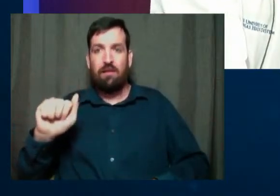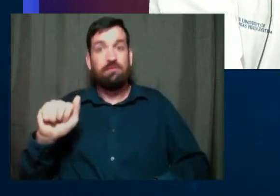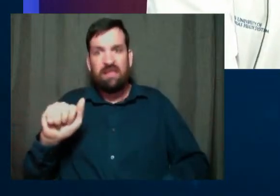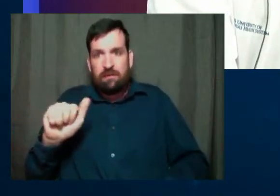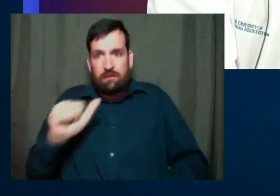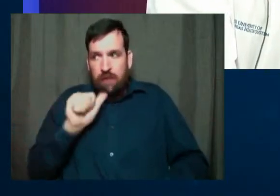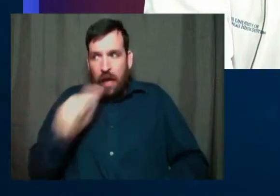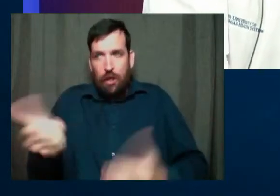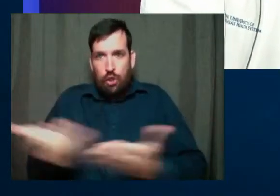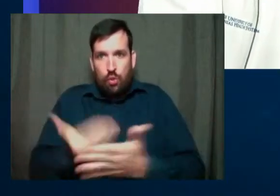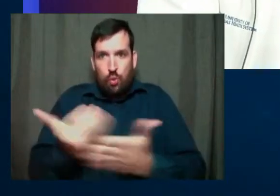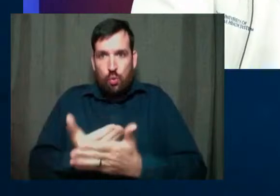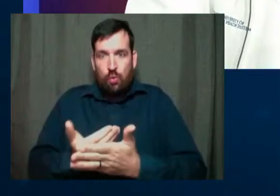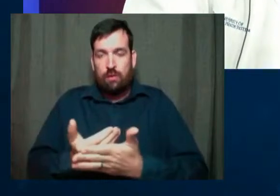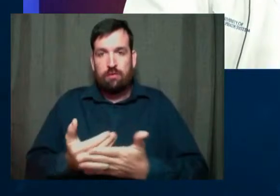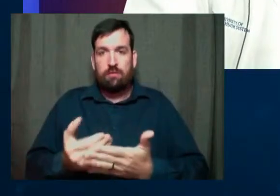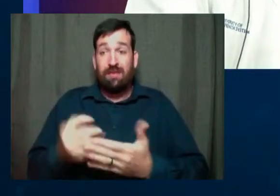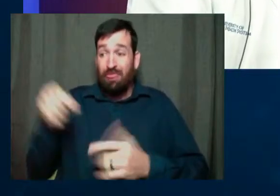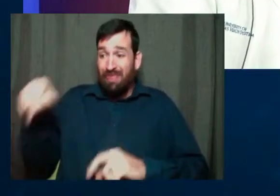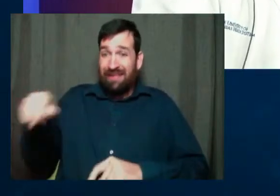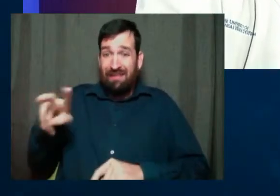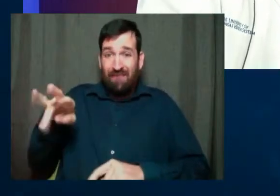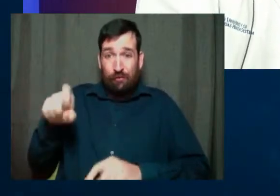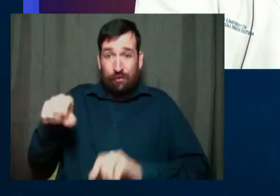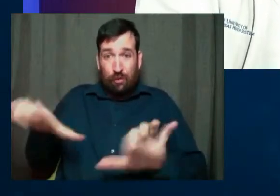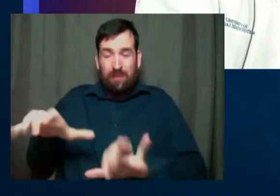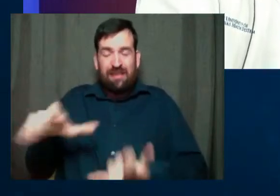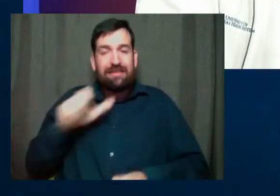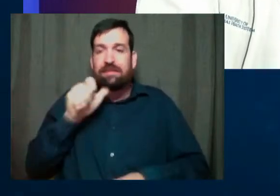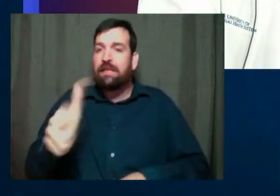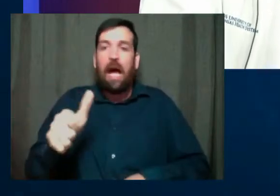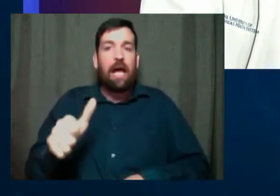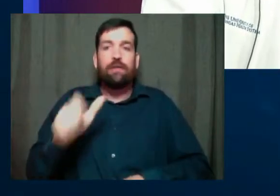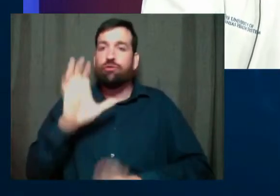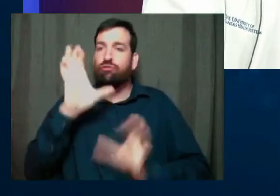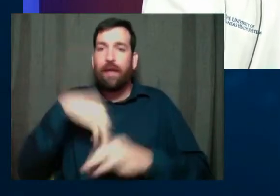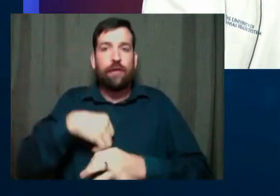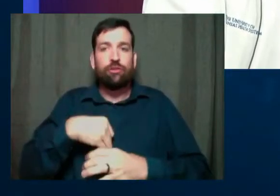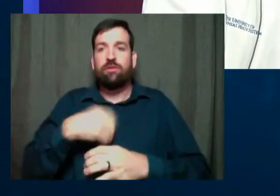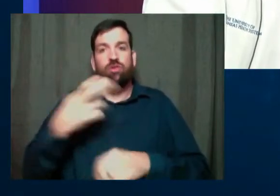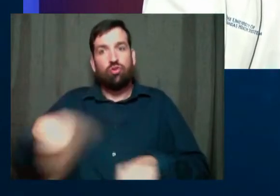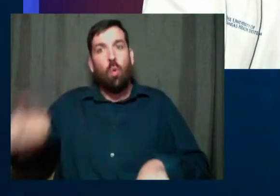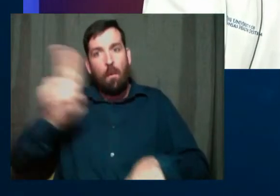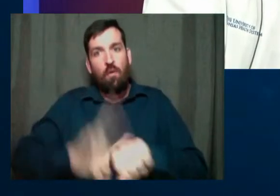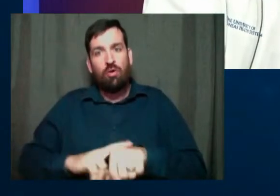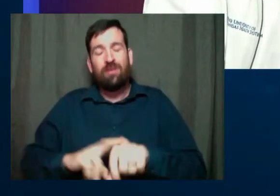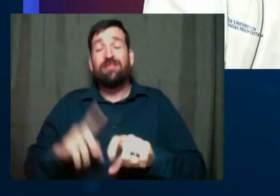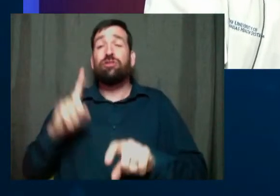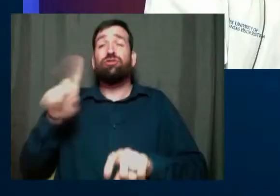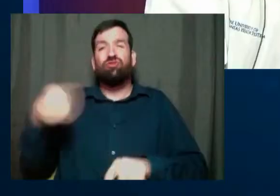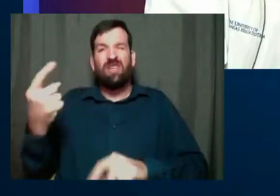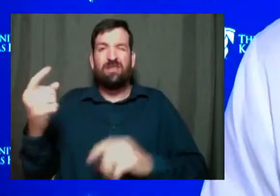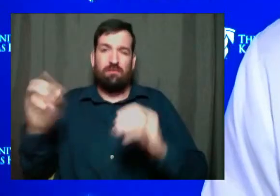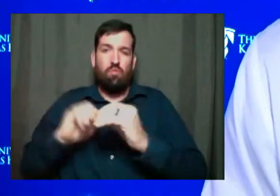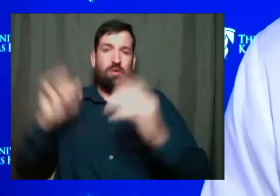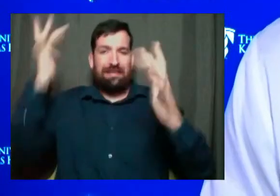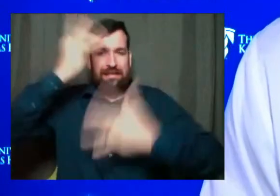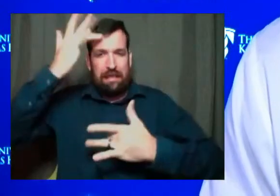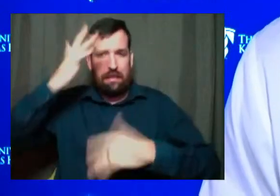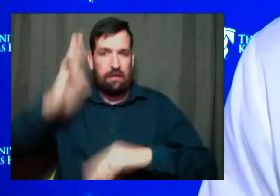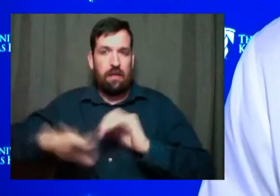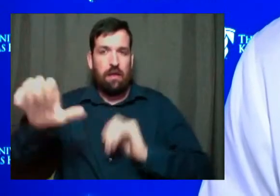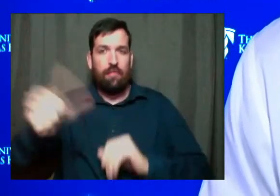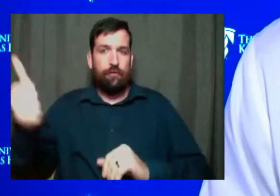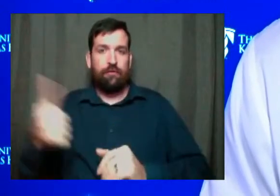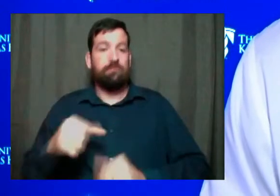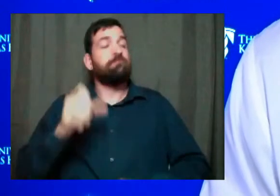this virus is doing that's really abnormal in terms of how it's behaving. It just got us a little sicker than some of the other viruses. Yeah, absolutely. And we